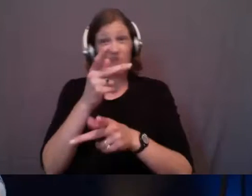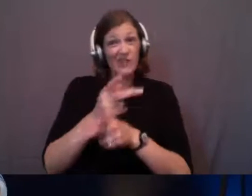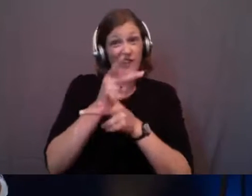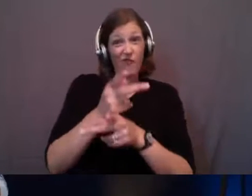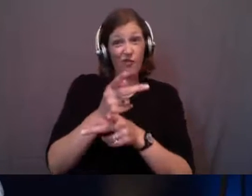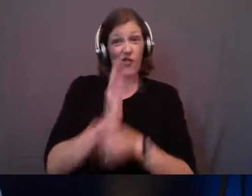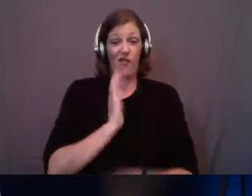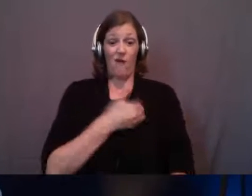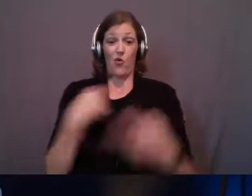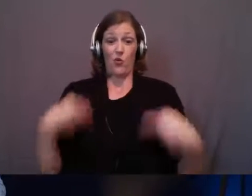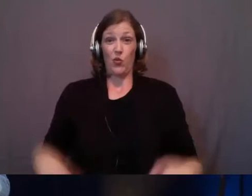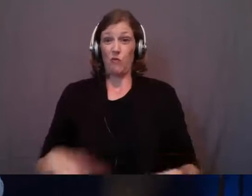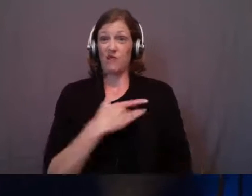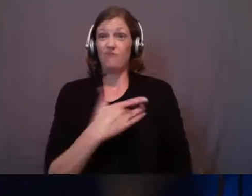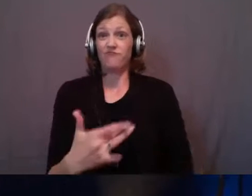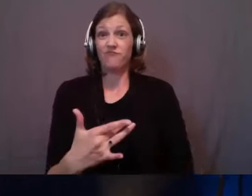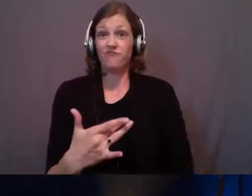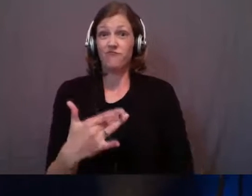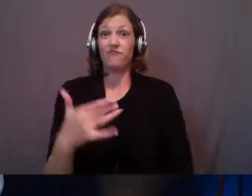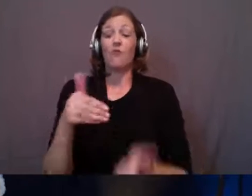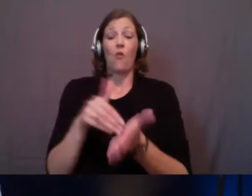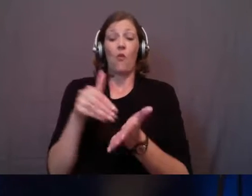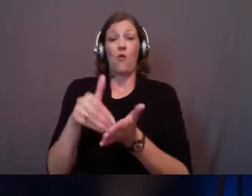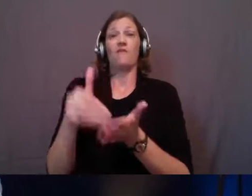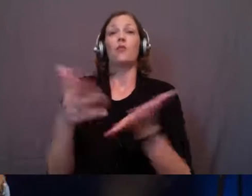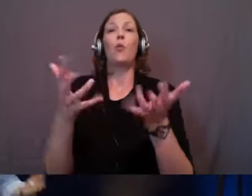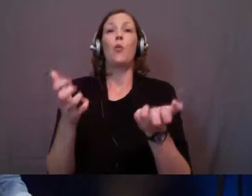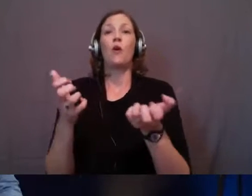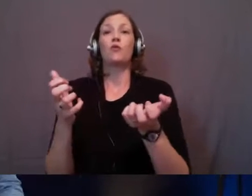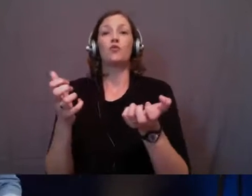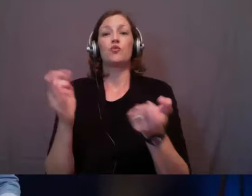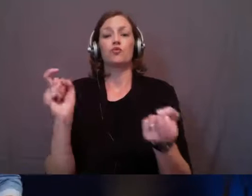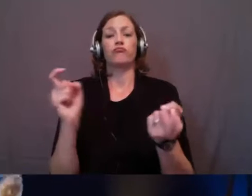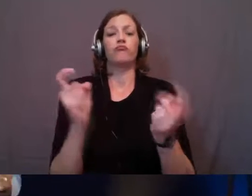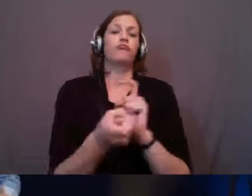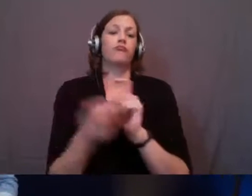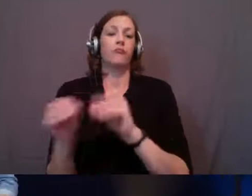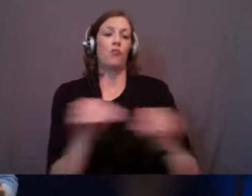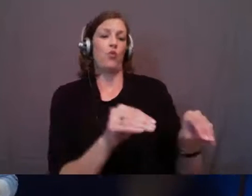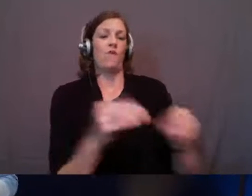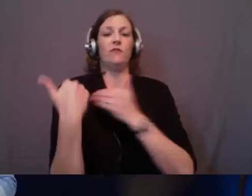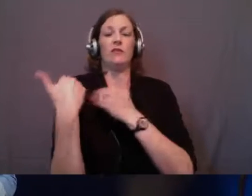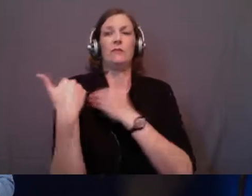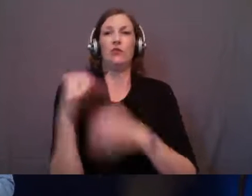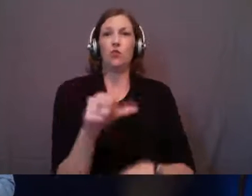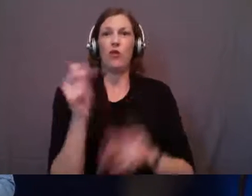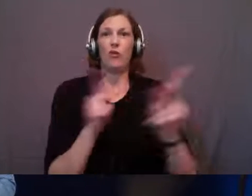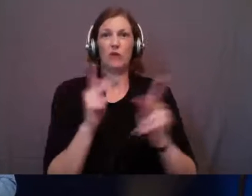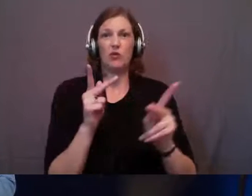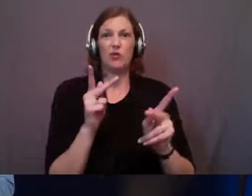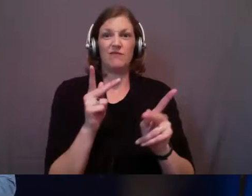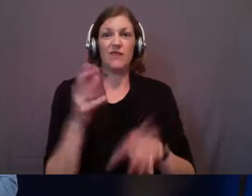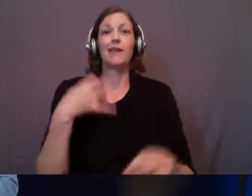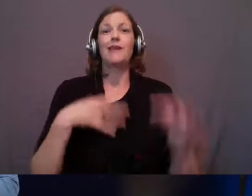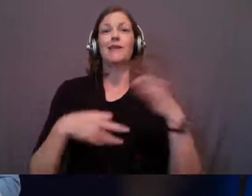human nature, oftentimes we want to shift responsibilities to others rather than live a life